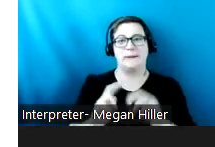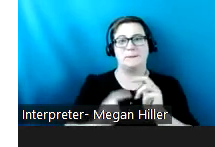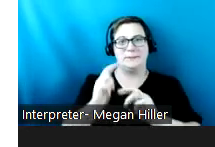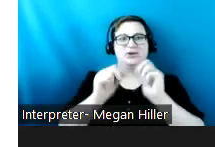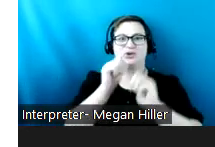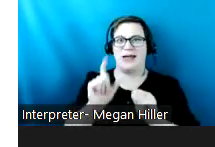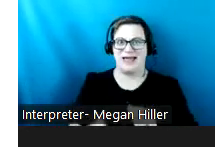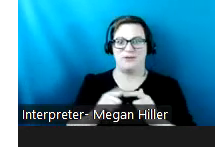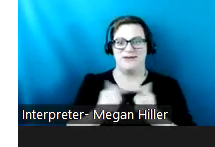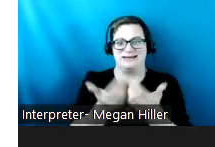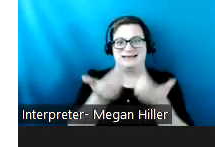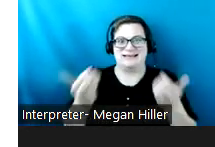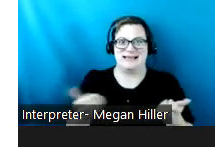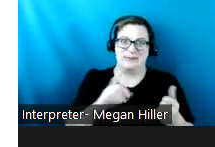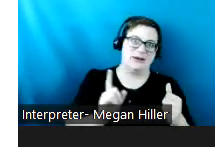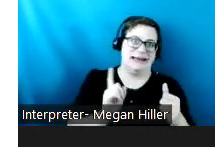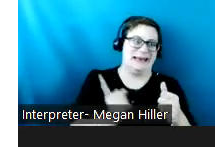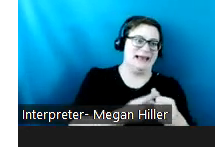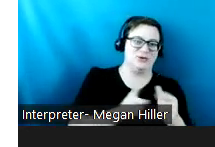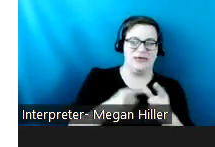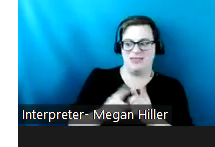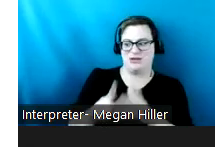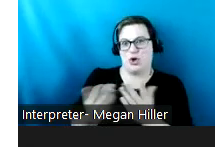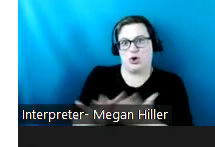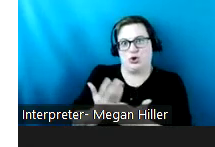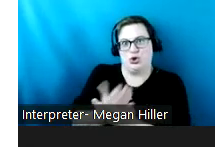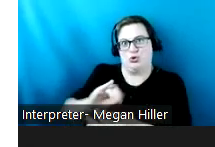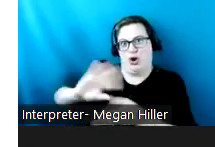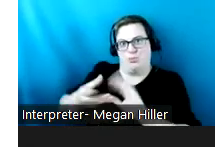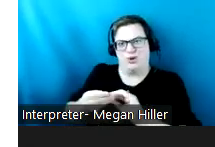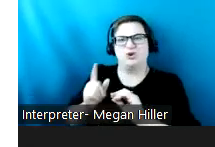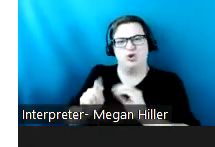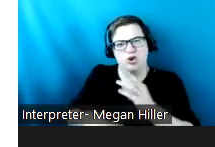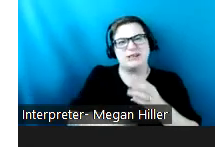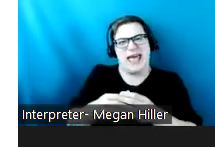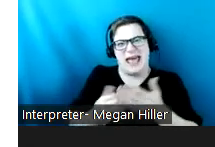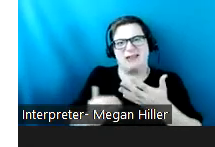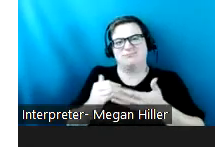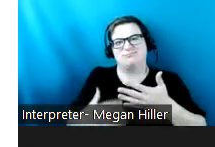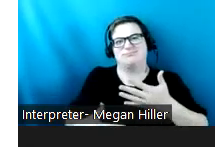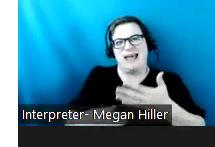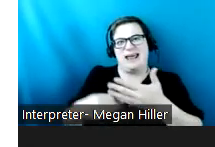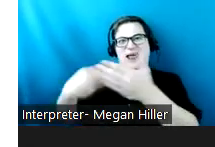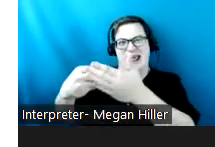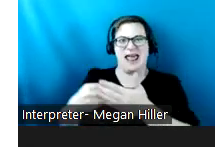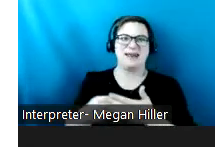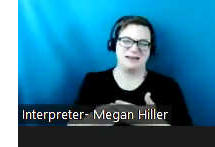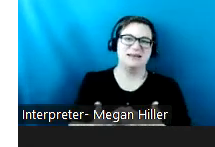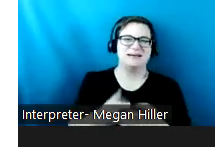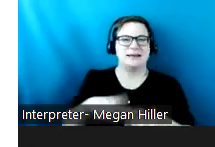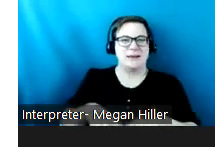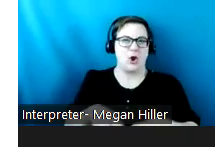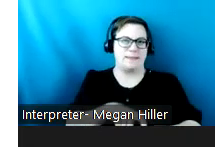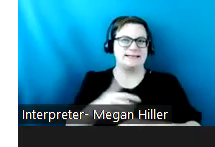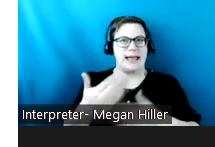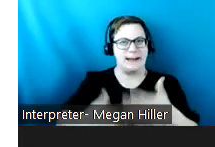to have a separate initial assessment and then start a new comprehensive. That can be added per the as the timeline allows it. And so in